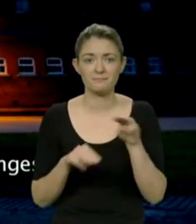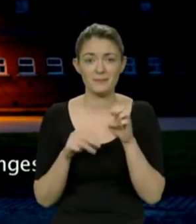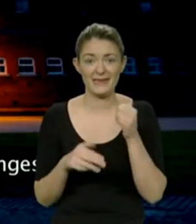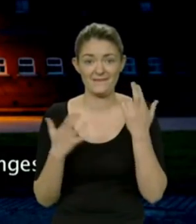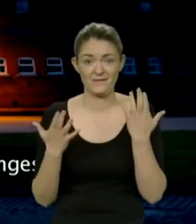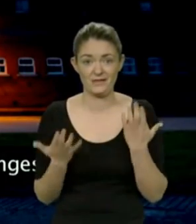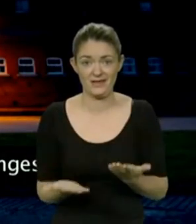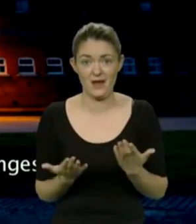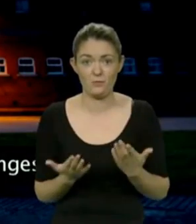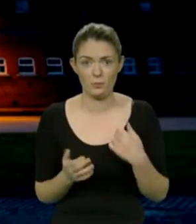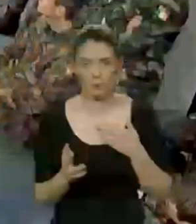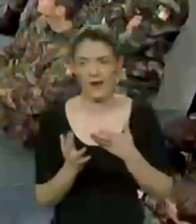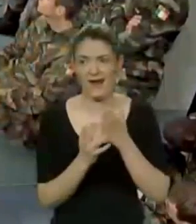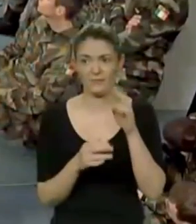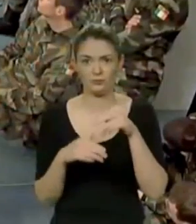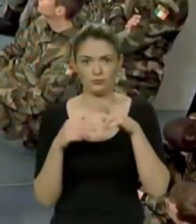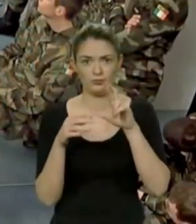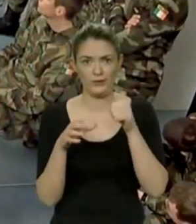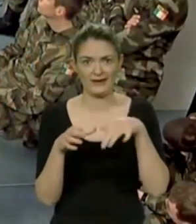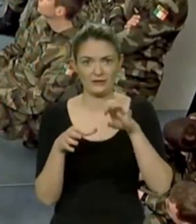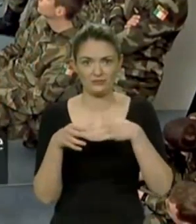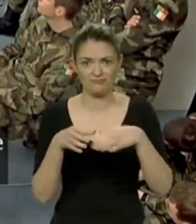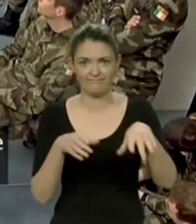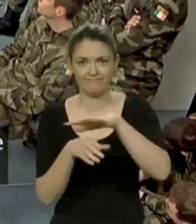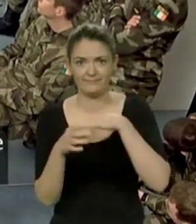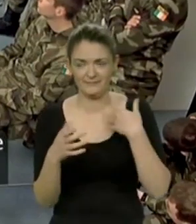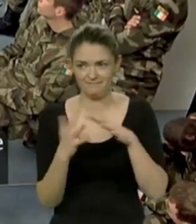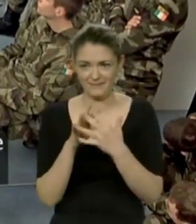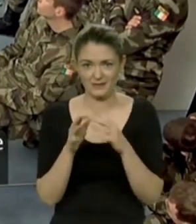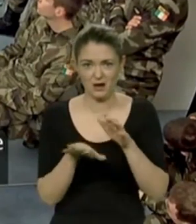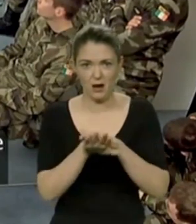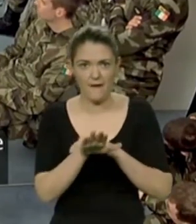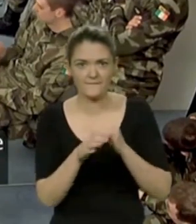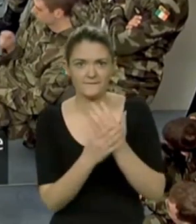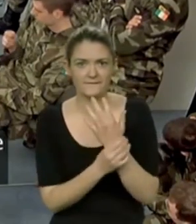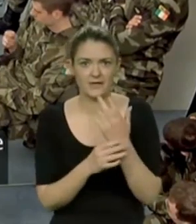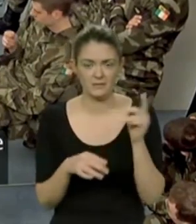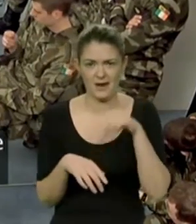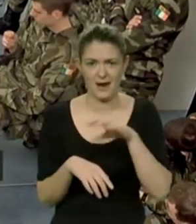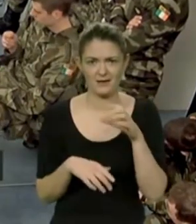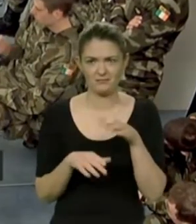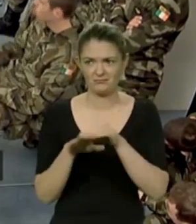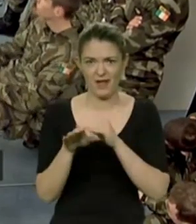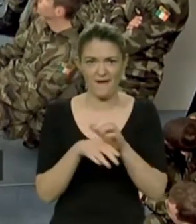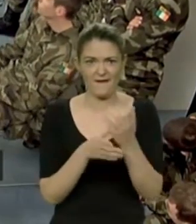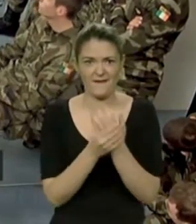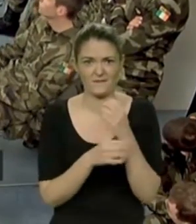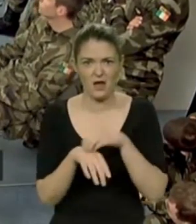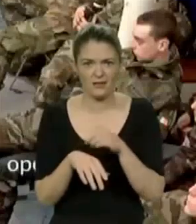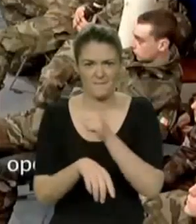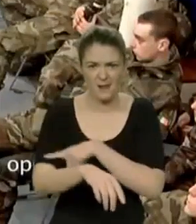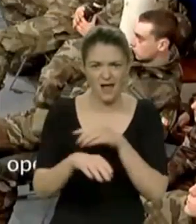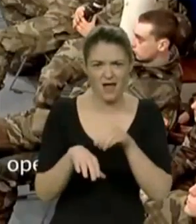People today in mountain range they're mixing gloves. People had fucking camo gloves on, people had black gloves on. That shit can't happen